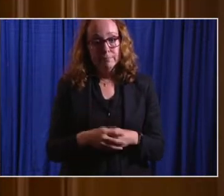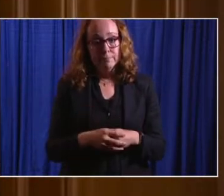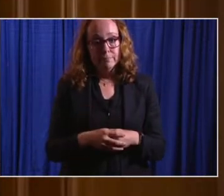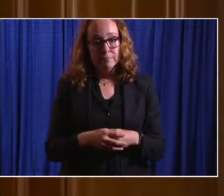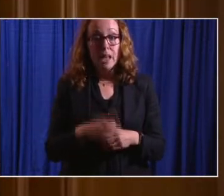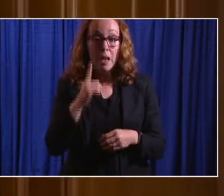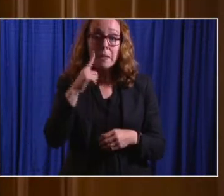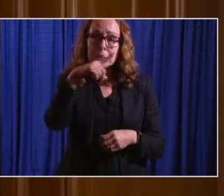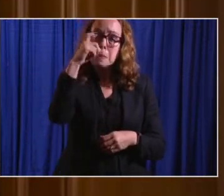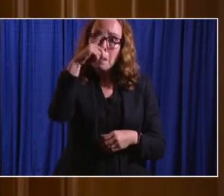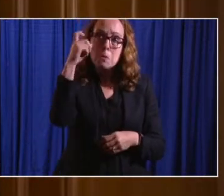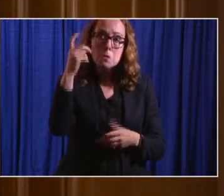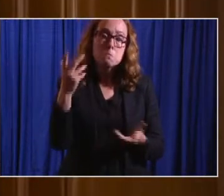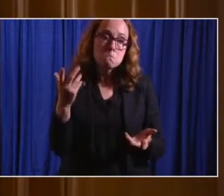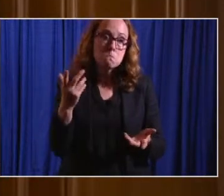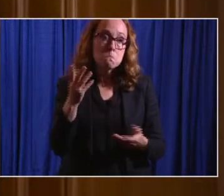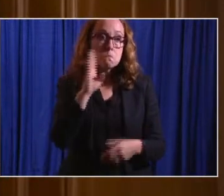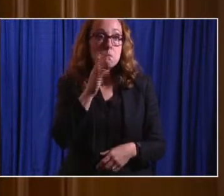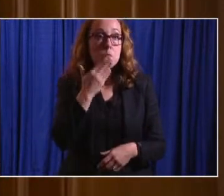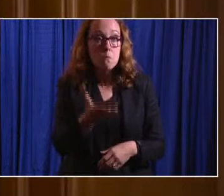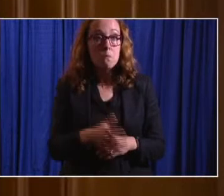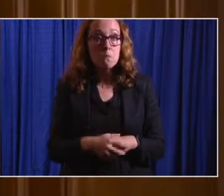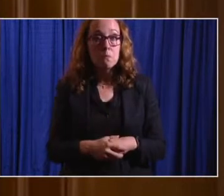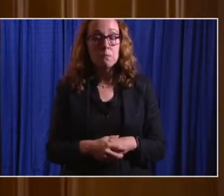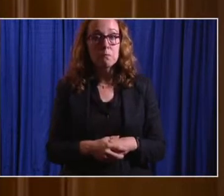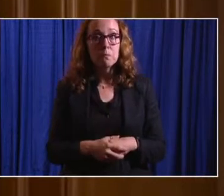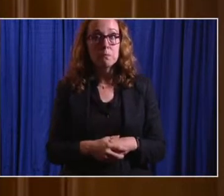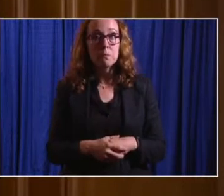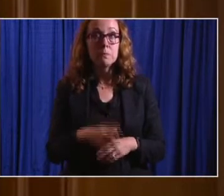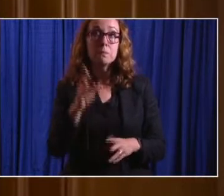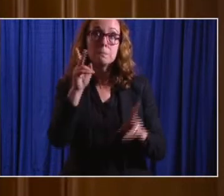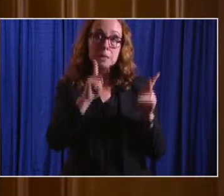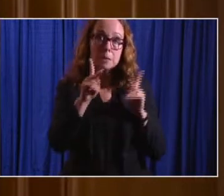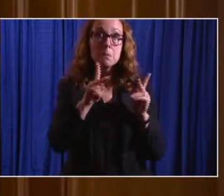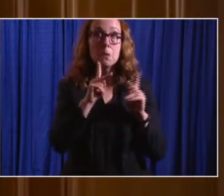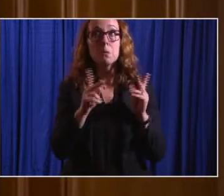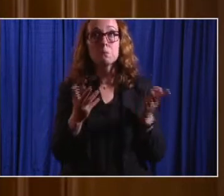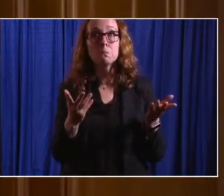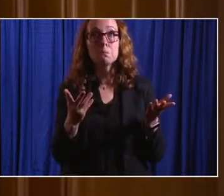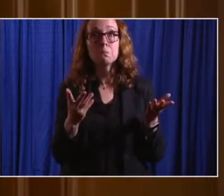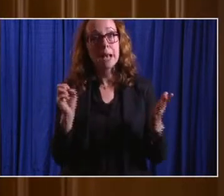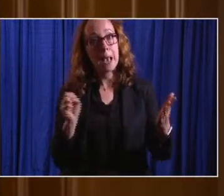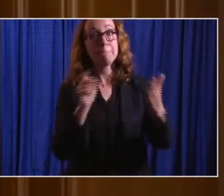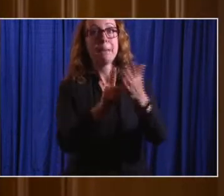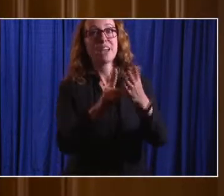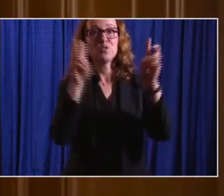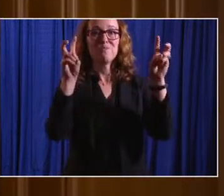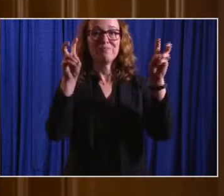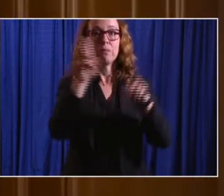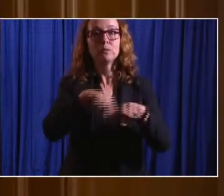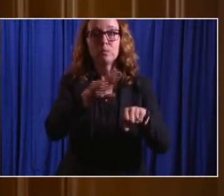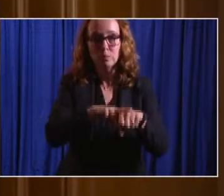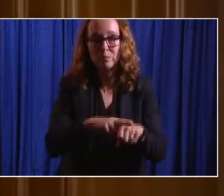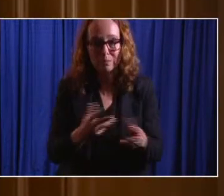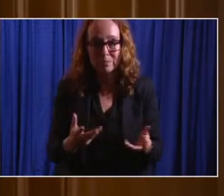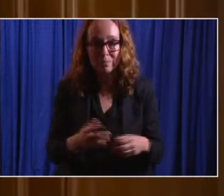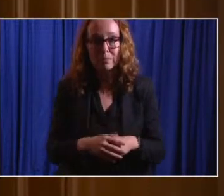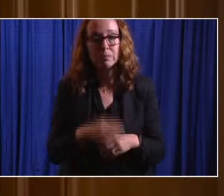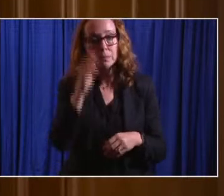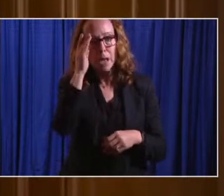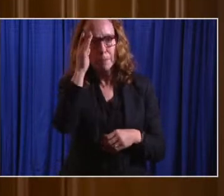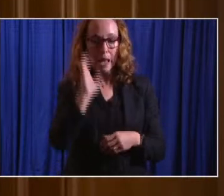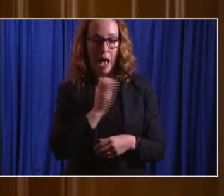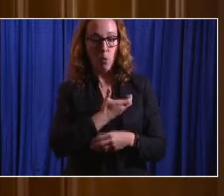going to be good. I think people have an opportunity. We're getting back to where we want to be. If you look at the economic numbers, they're